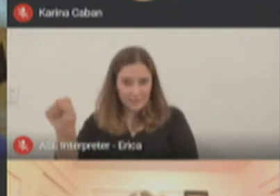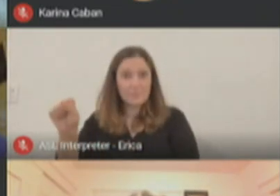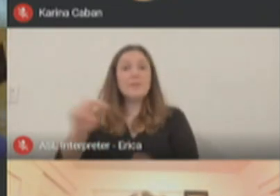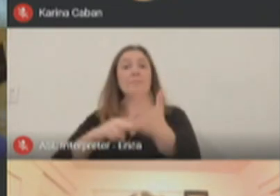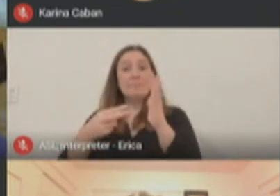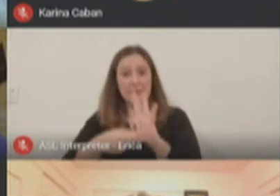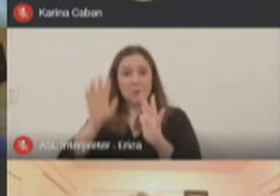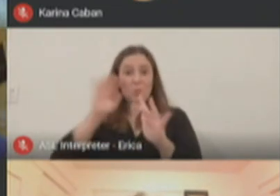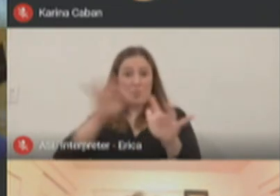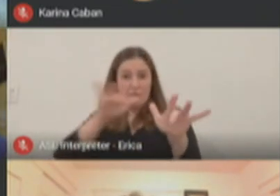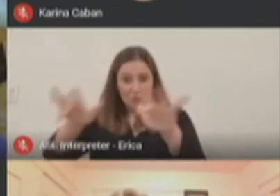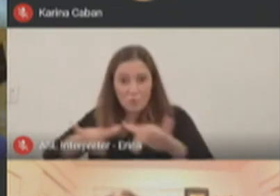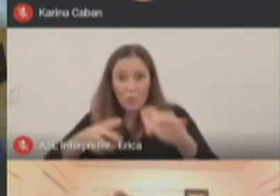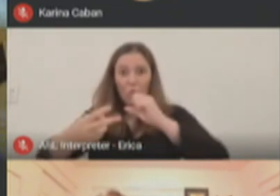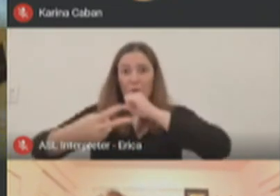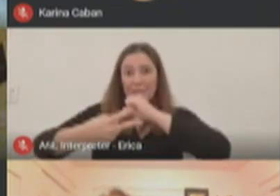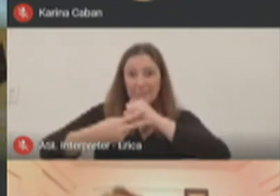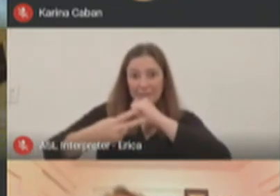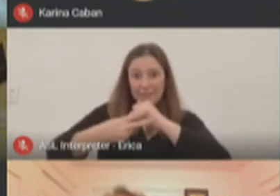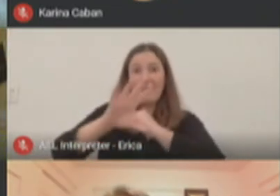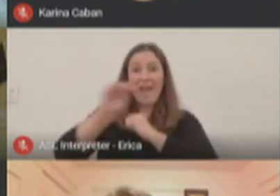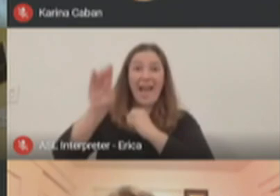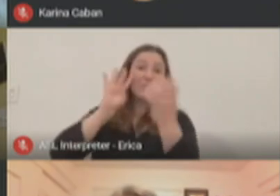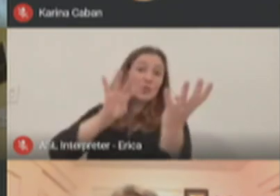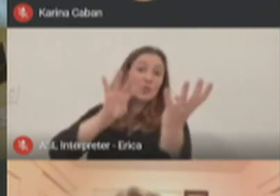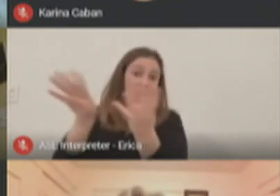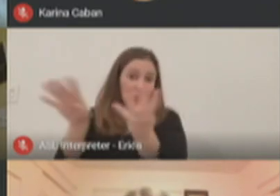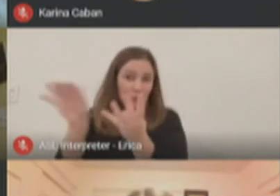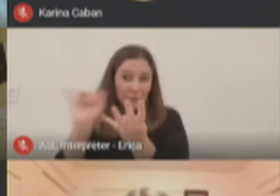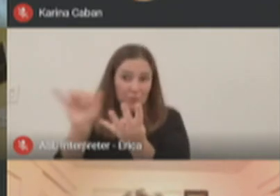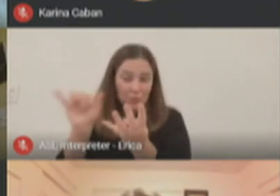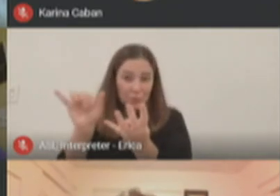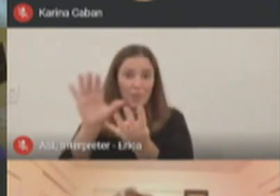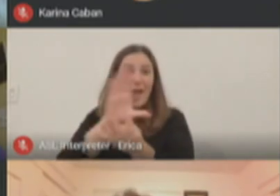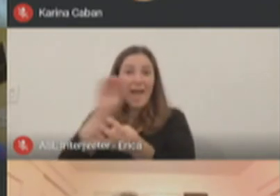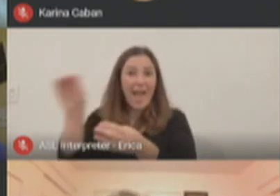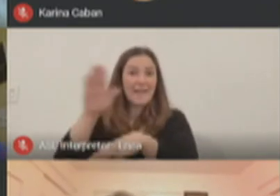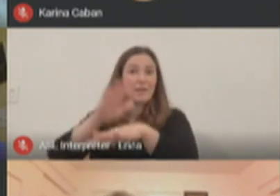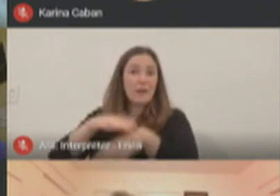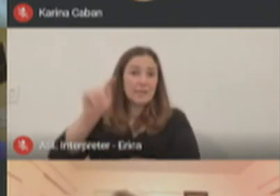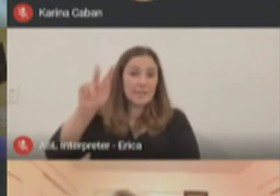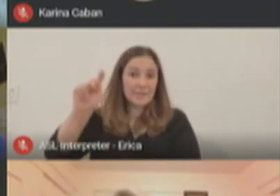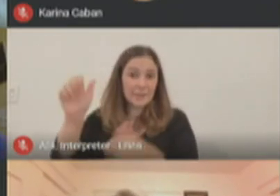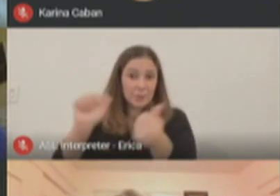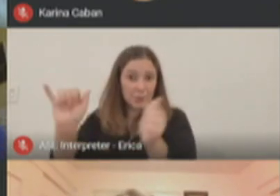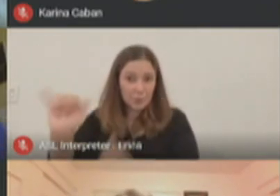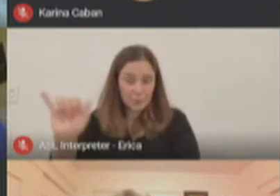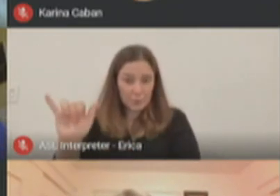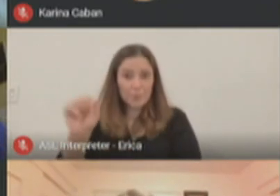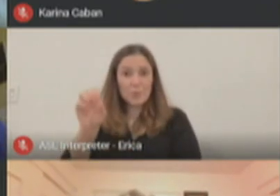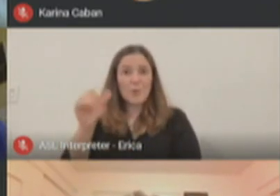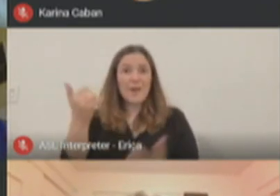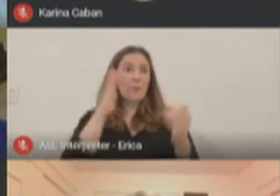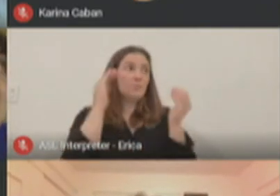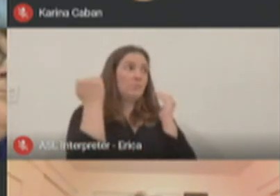recorded and you'll be live streamed as well as available on the broadcast. So with that, I'll turn over to you,